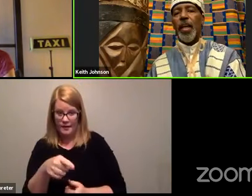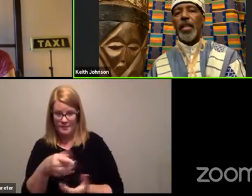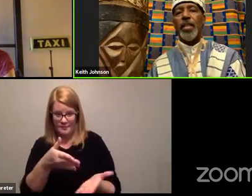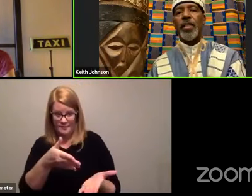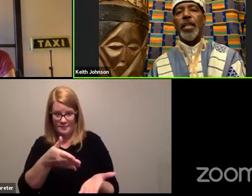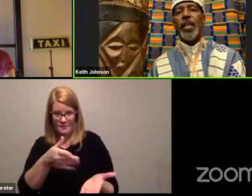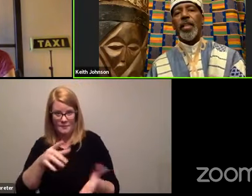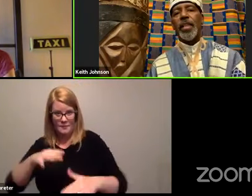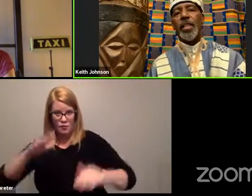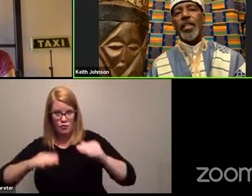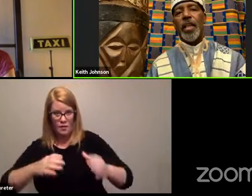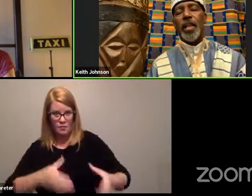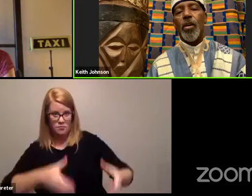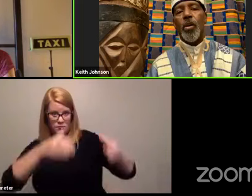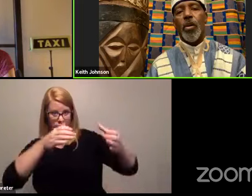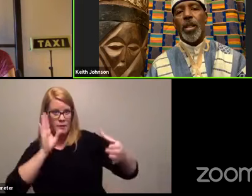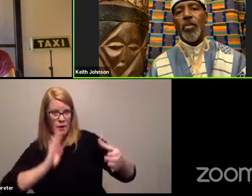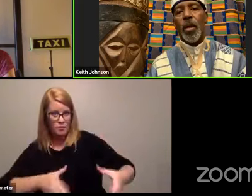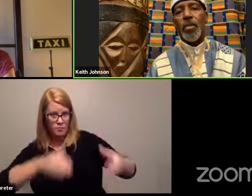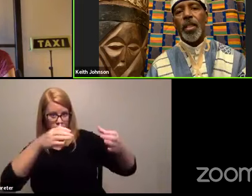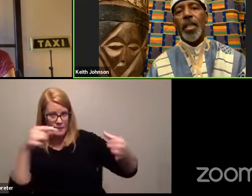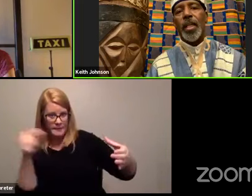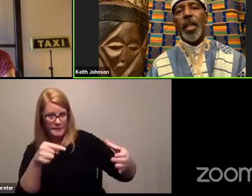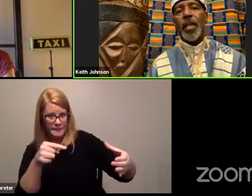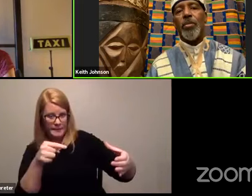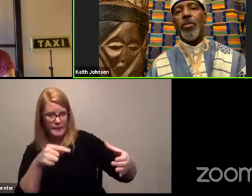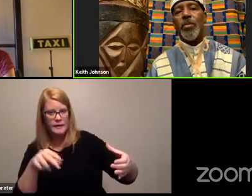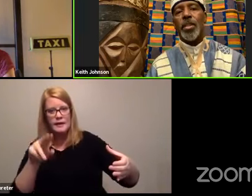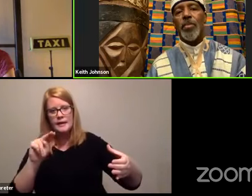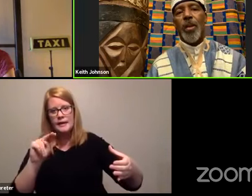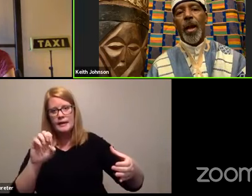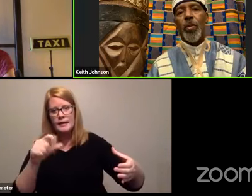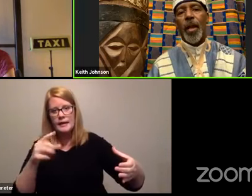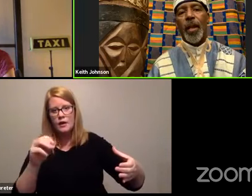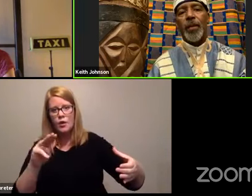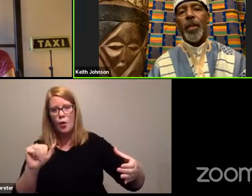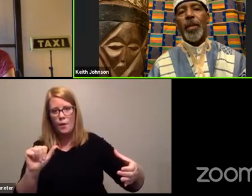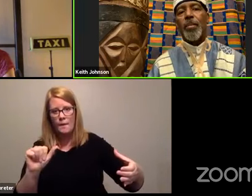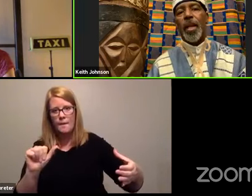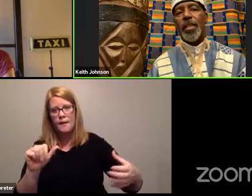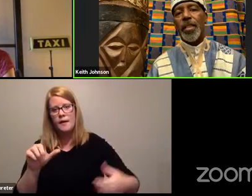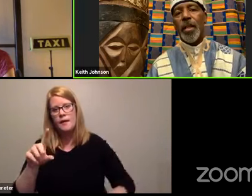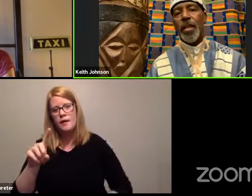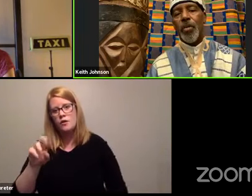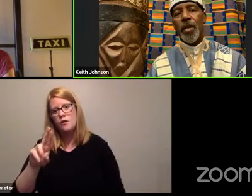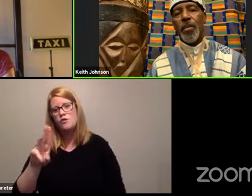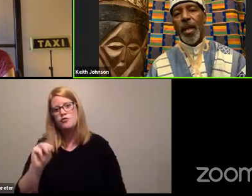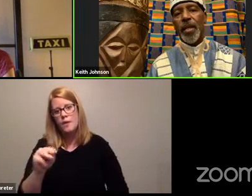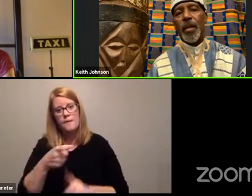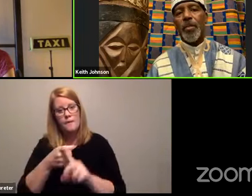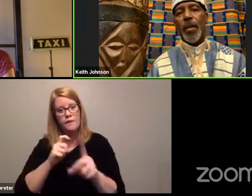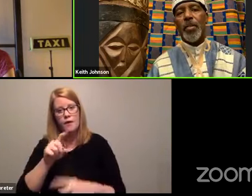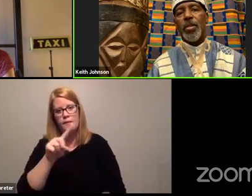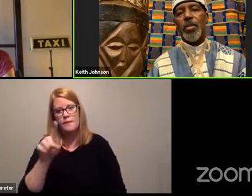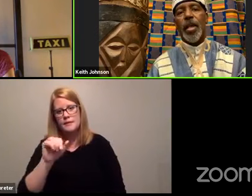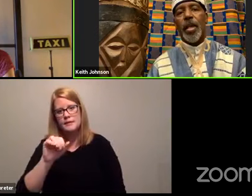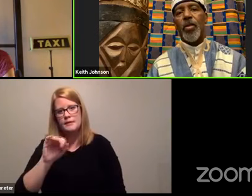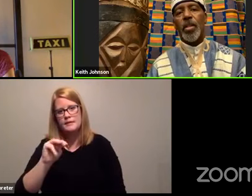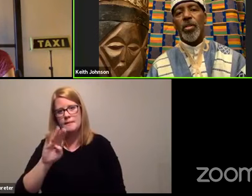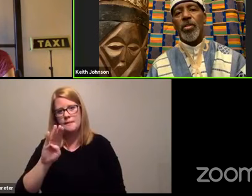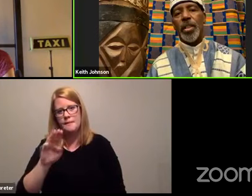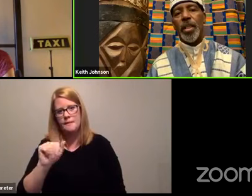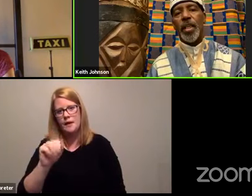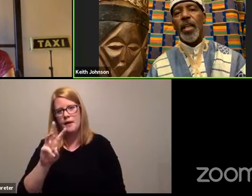carved face. This is an Ngoma drum. It comes from Zimbabwe. But I studied with a man named